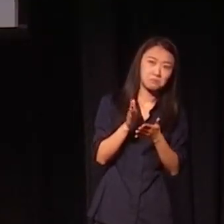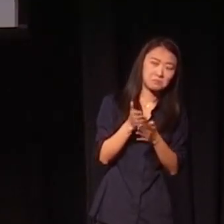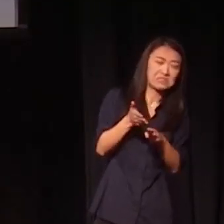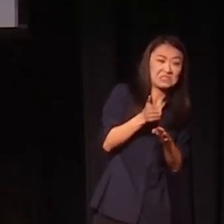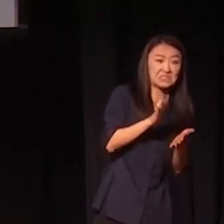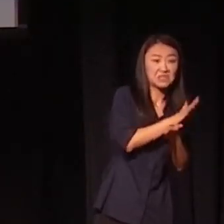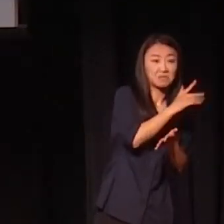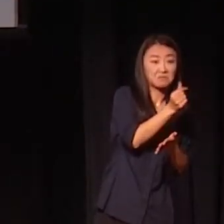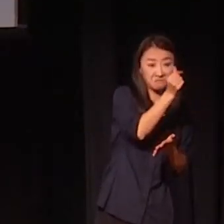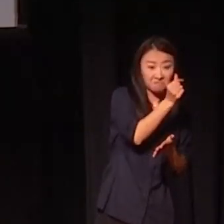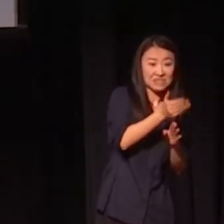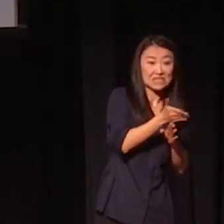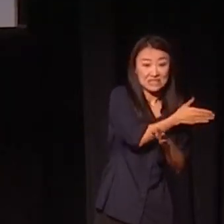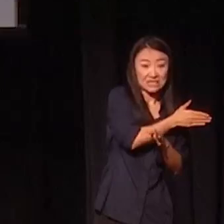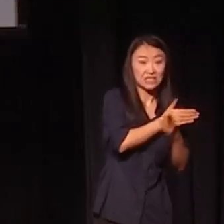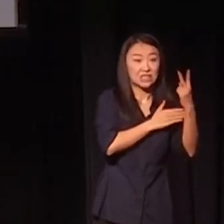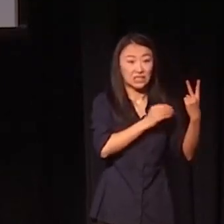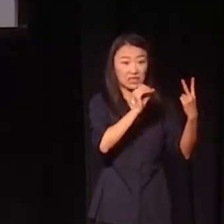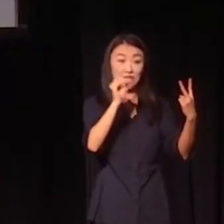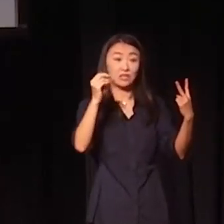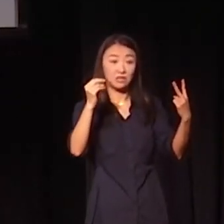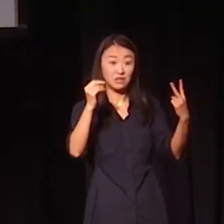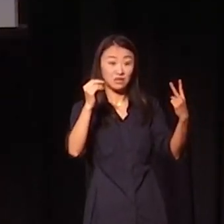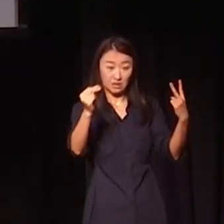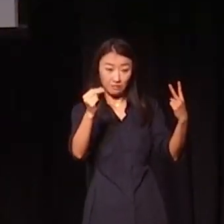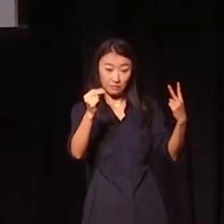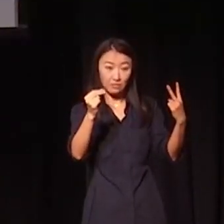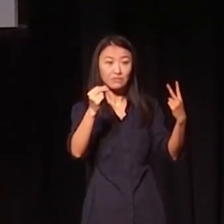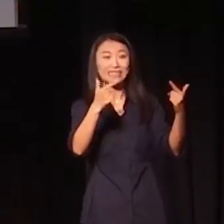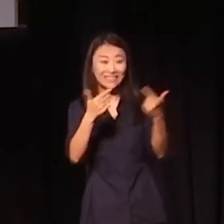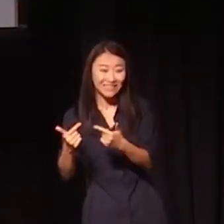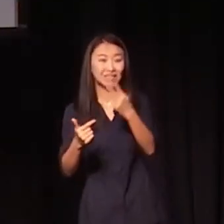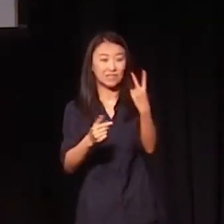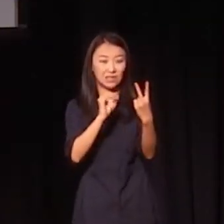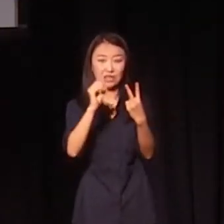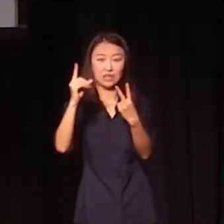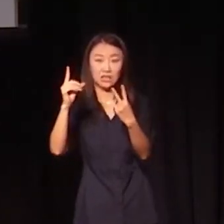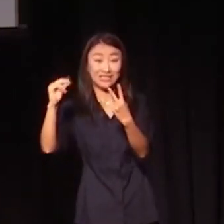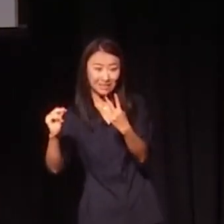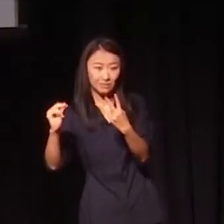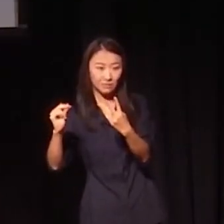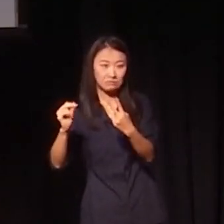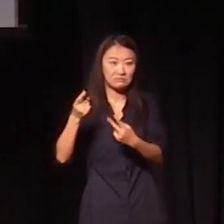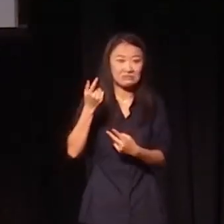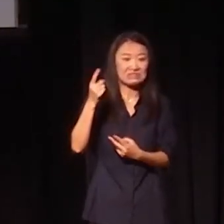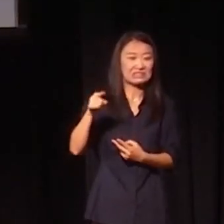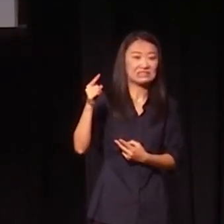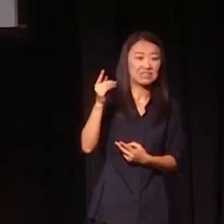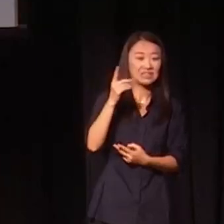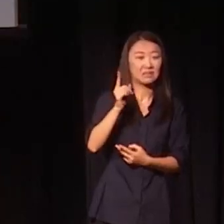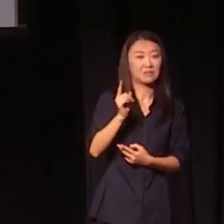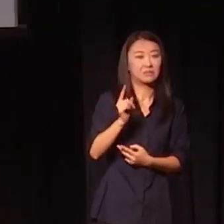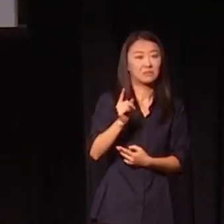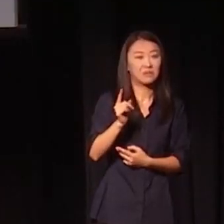before that, and I think it was about 100 papers, and now we've seen thousands produced since that time over the